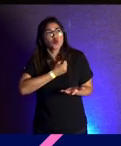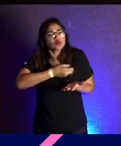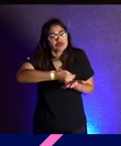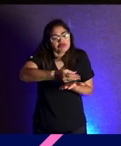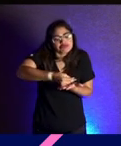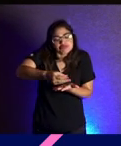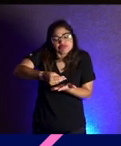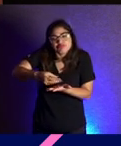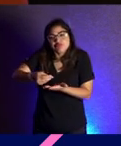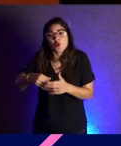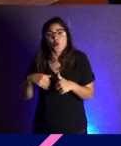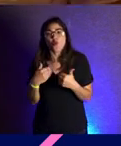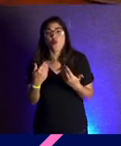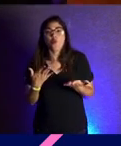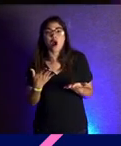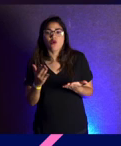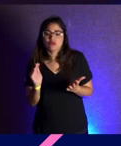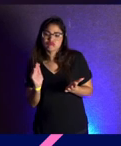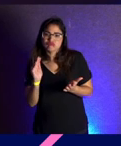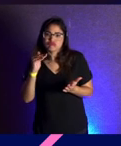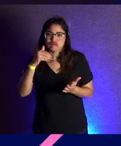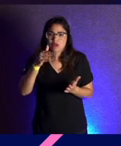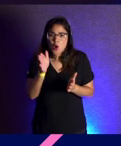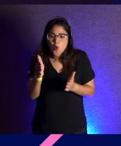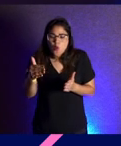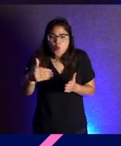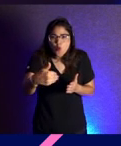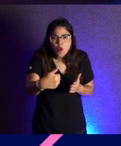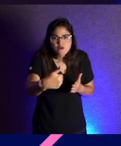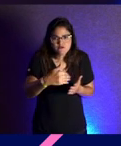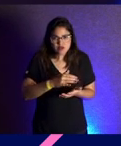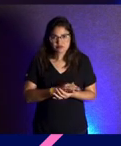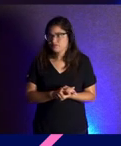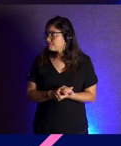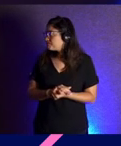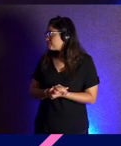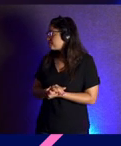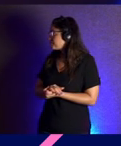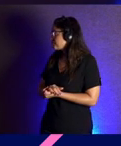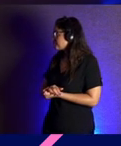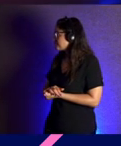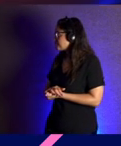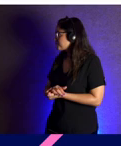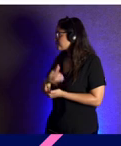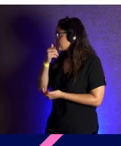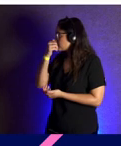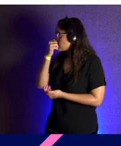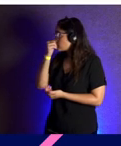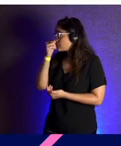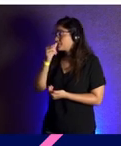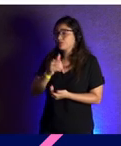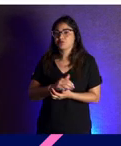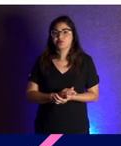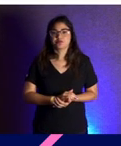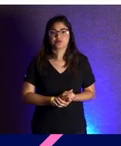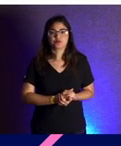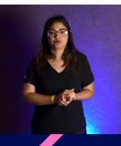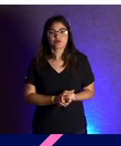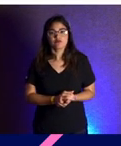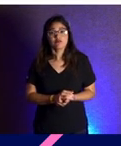look like? Now, in this curve, I'll just talk really loud. I hope it works. It's a single